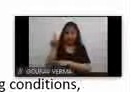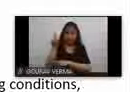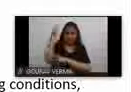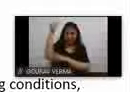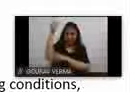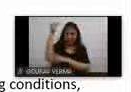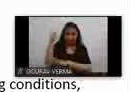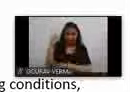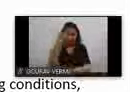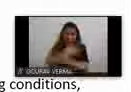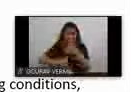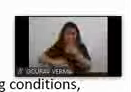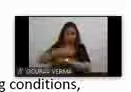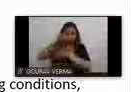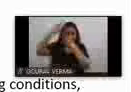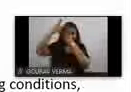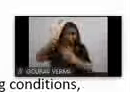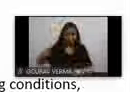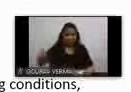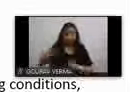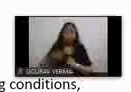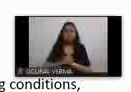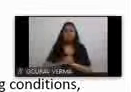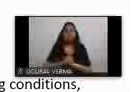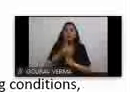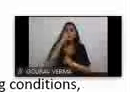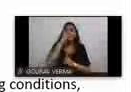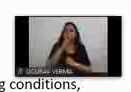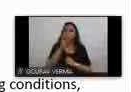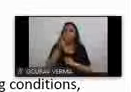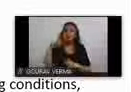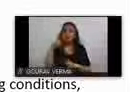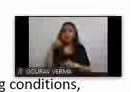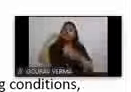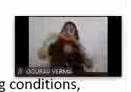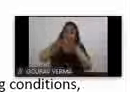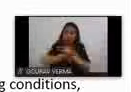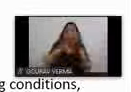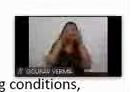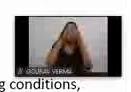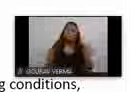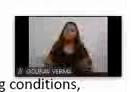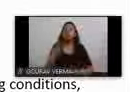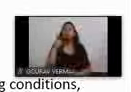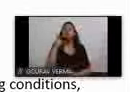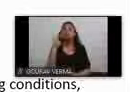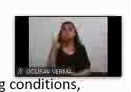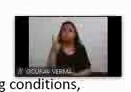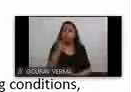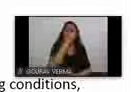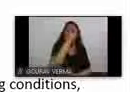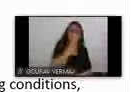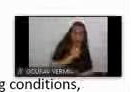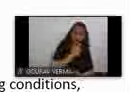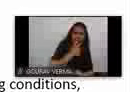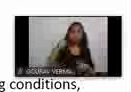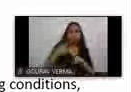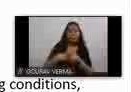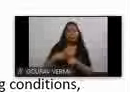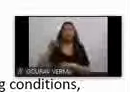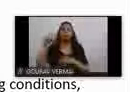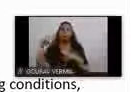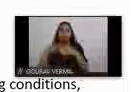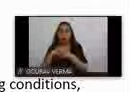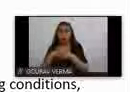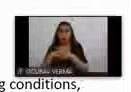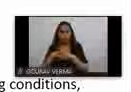Act. Visual impairment has been characterized into two, blindness and low vision. Blindness